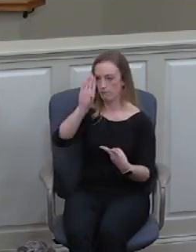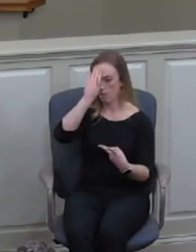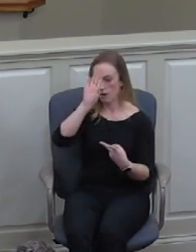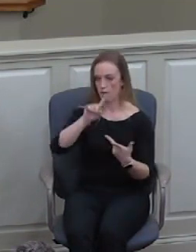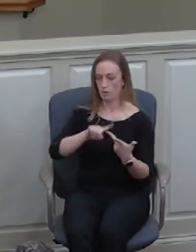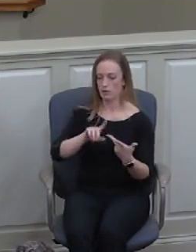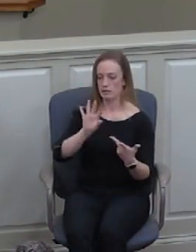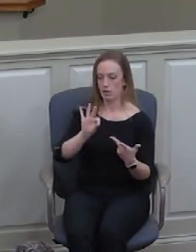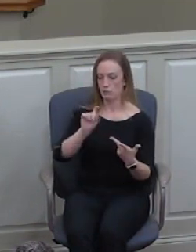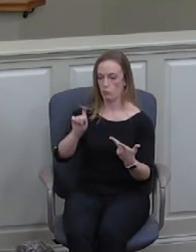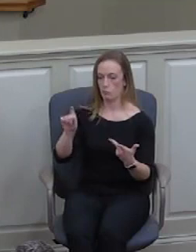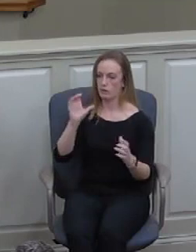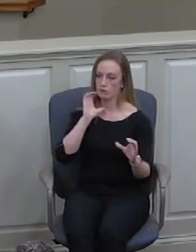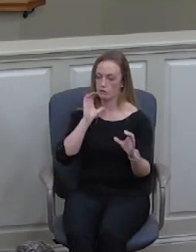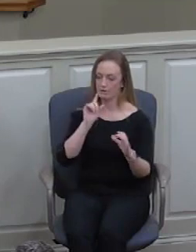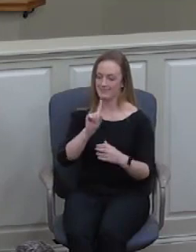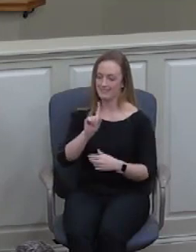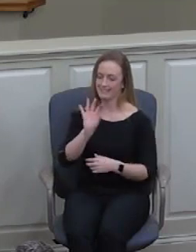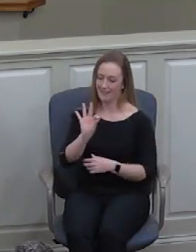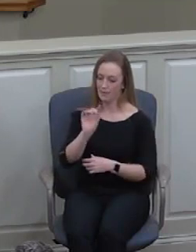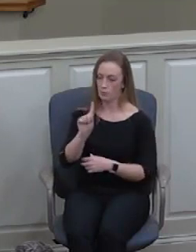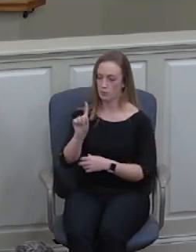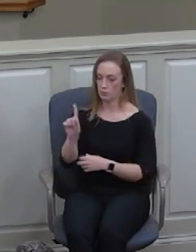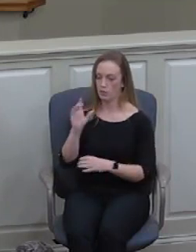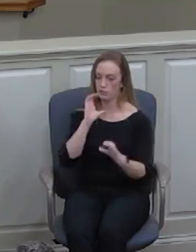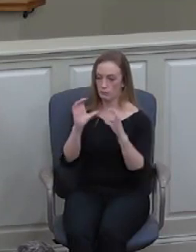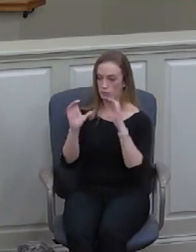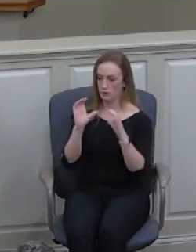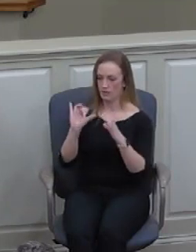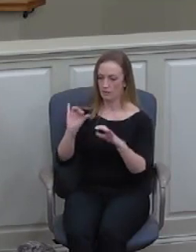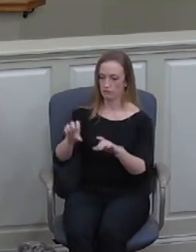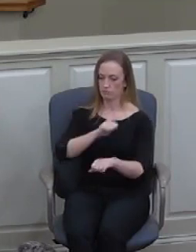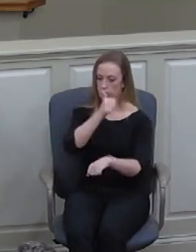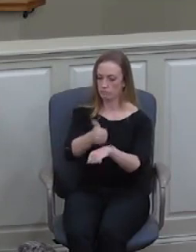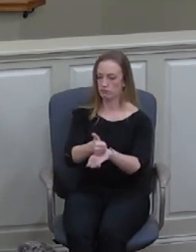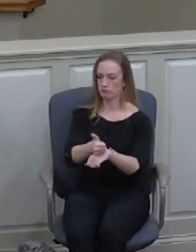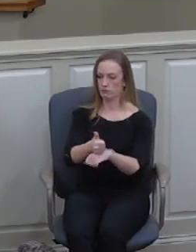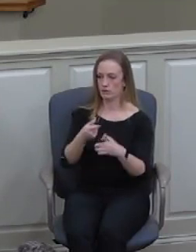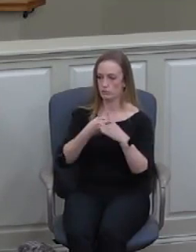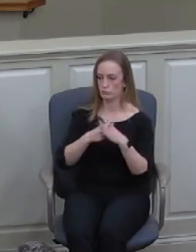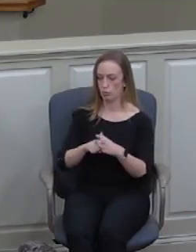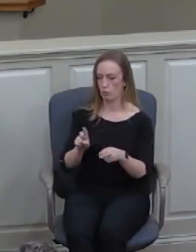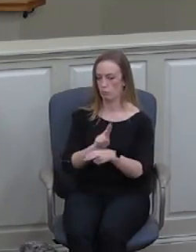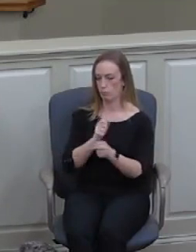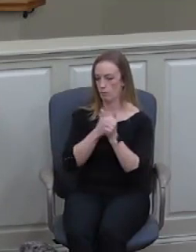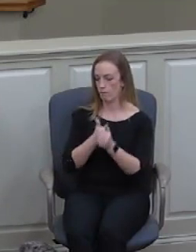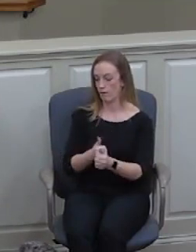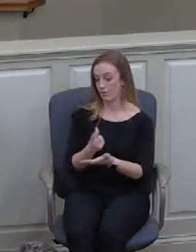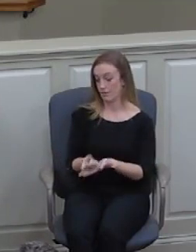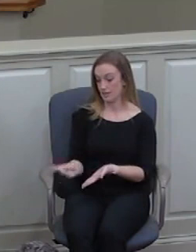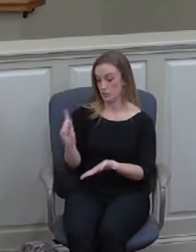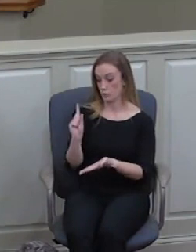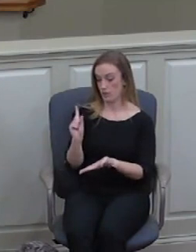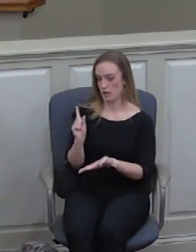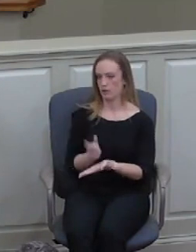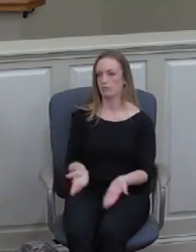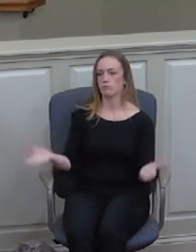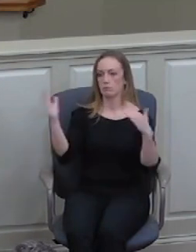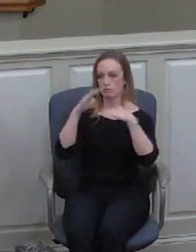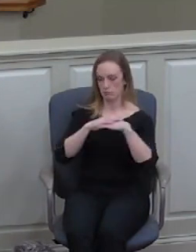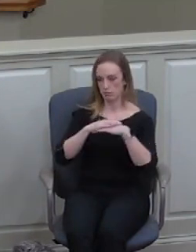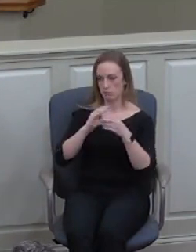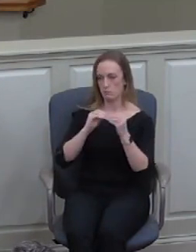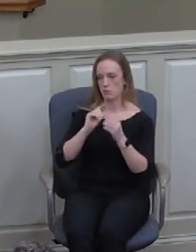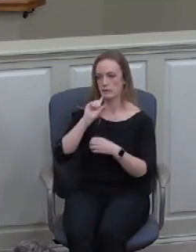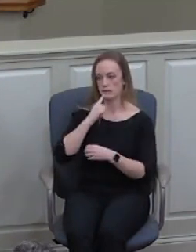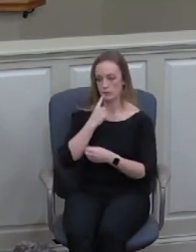911 communications. Those were implemented and put into effect last week and then escalated yesterday in order